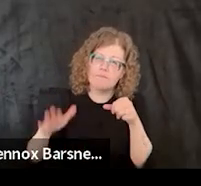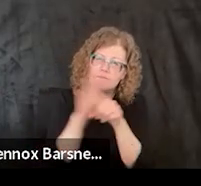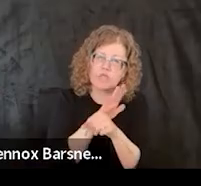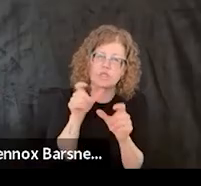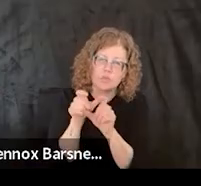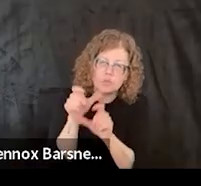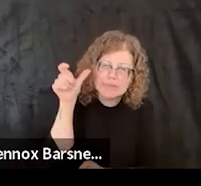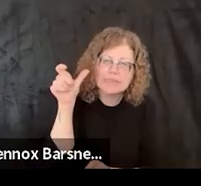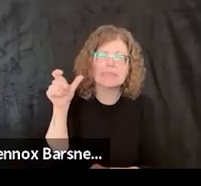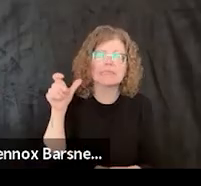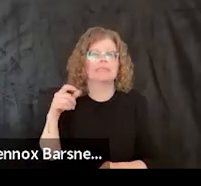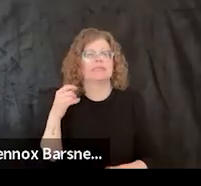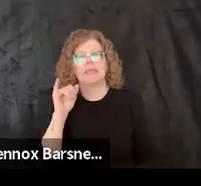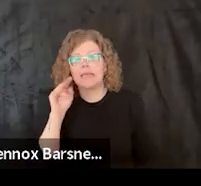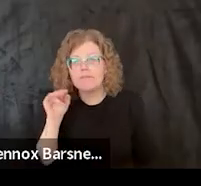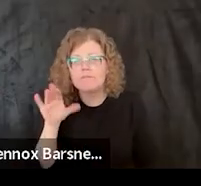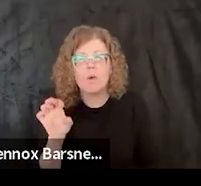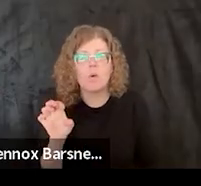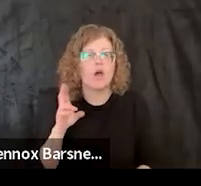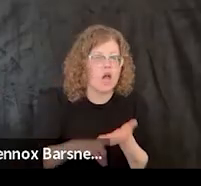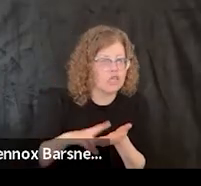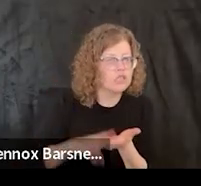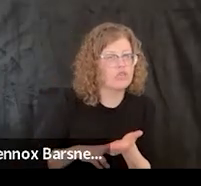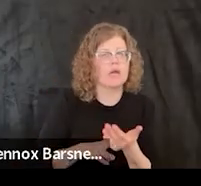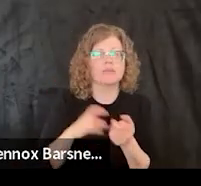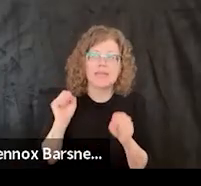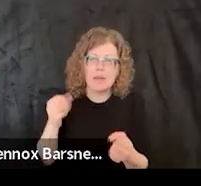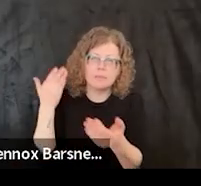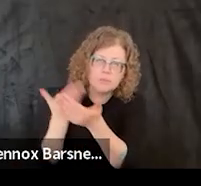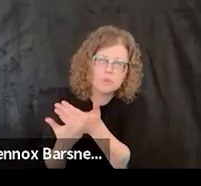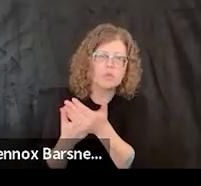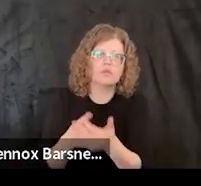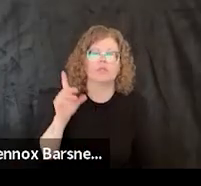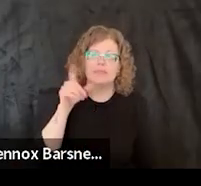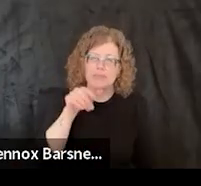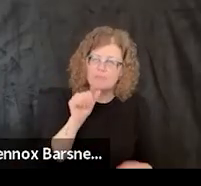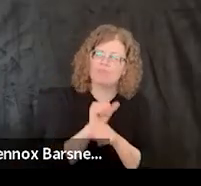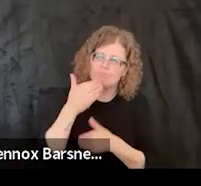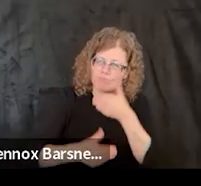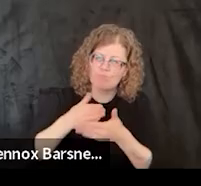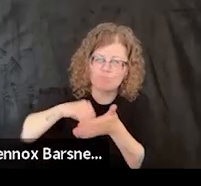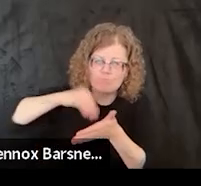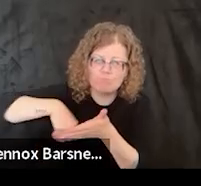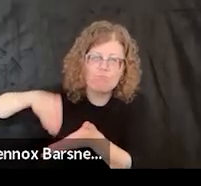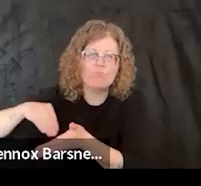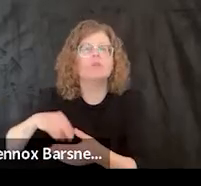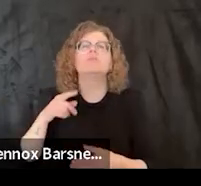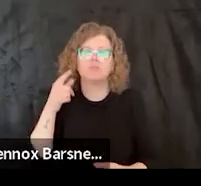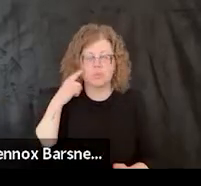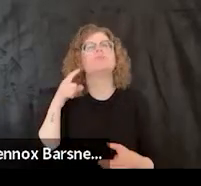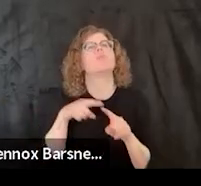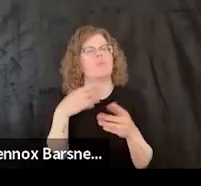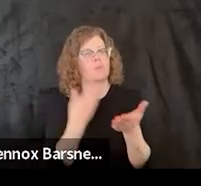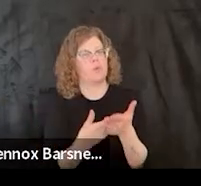receipts, invoices, contracts, and proofs of payment so that you can properly deduct from these expenses.